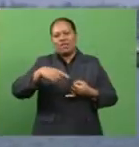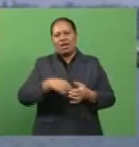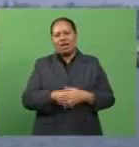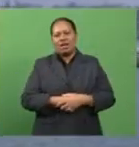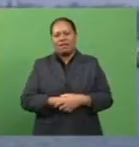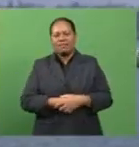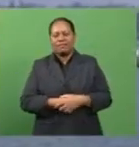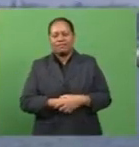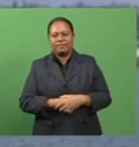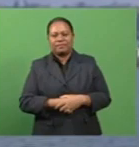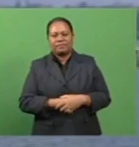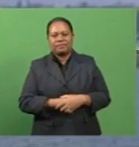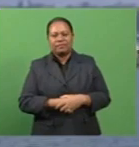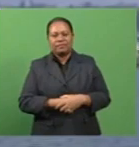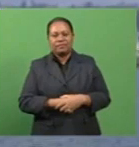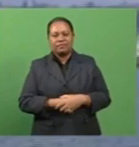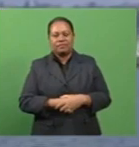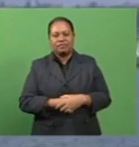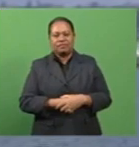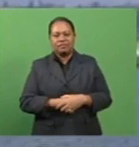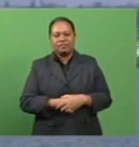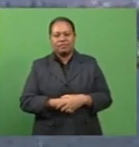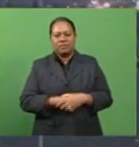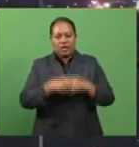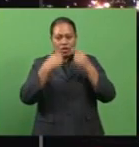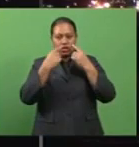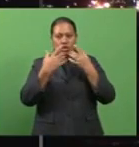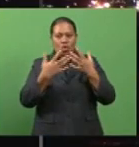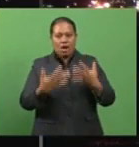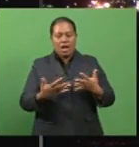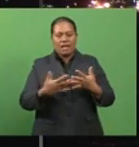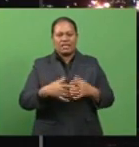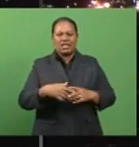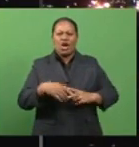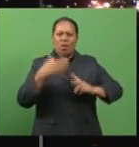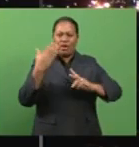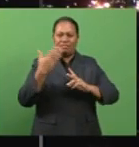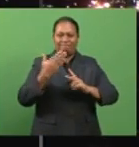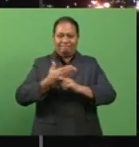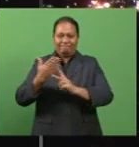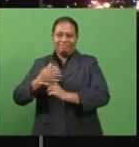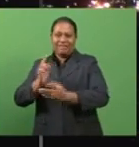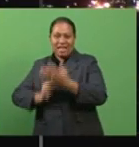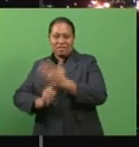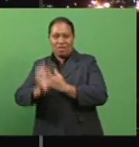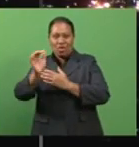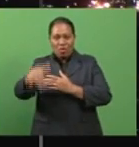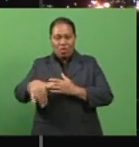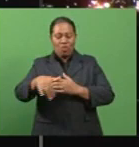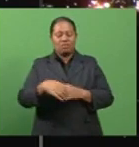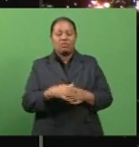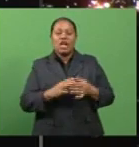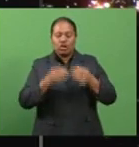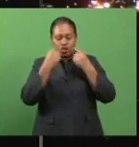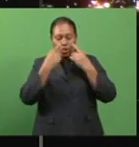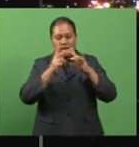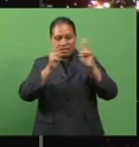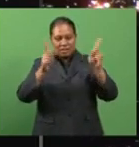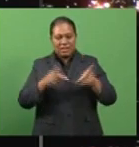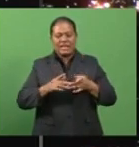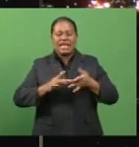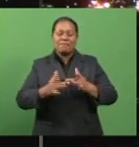Suva Harbour. And show us what you've been up to during the lockdown and movement restrictions. Email